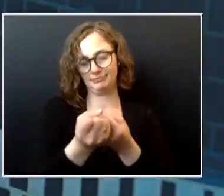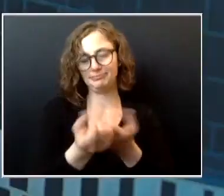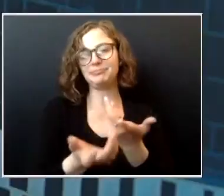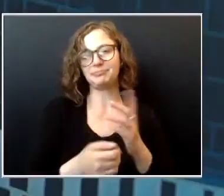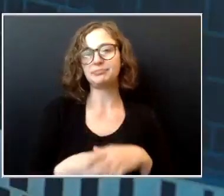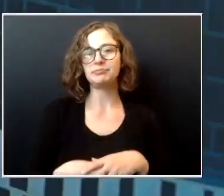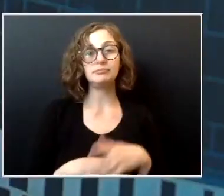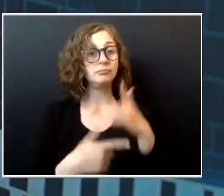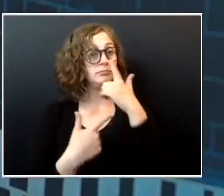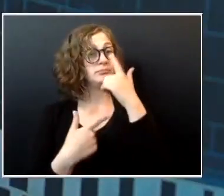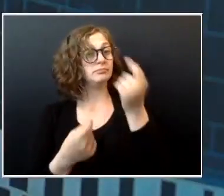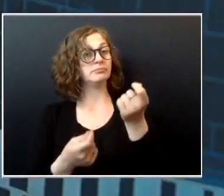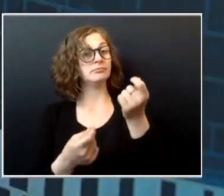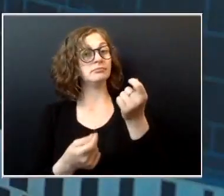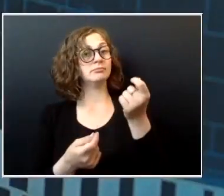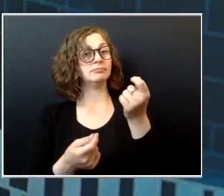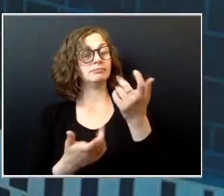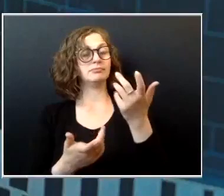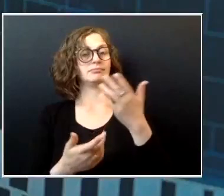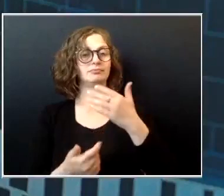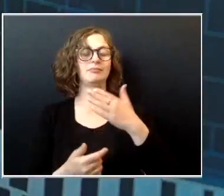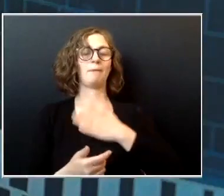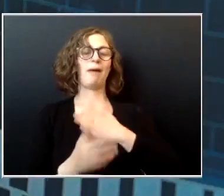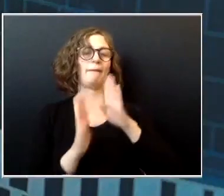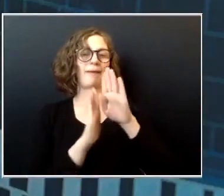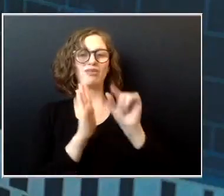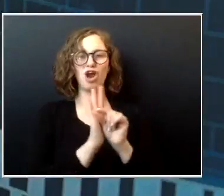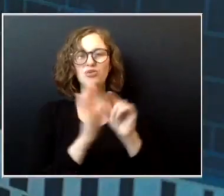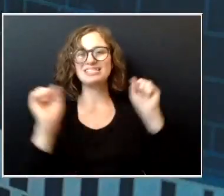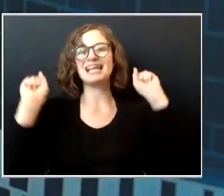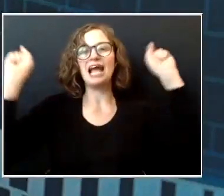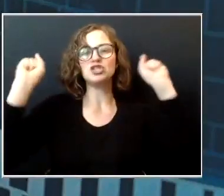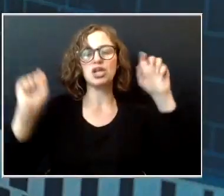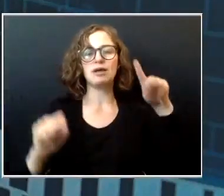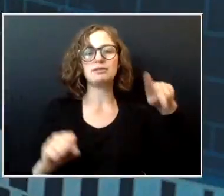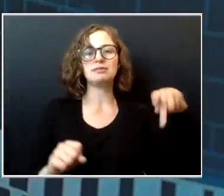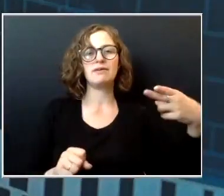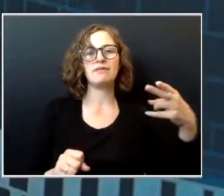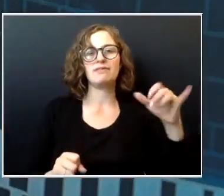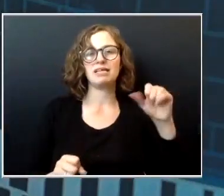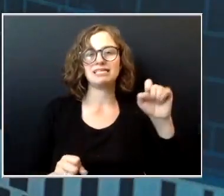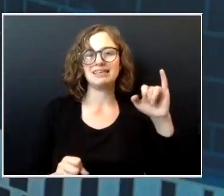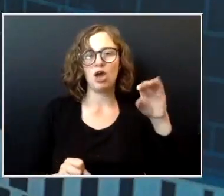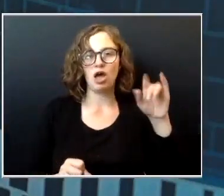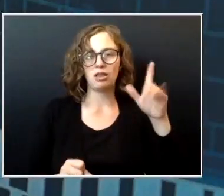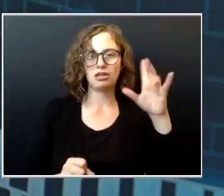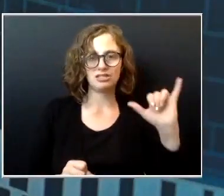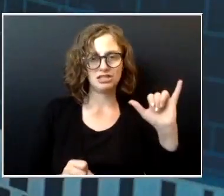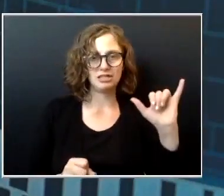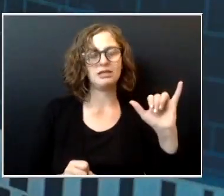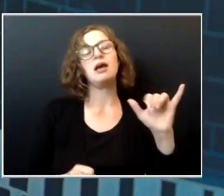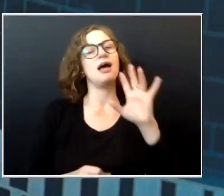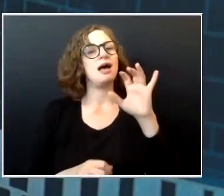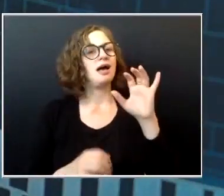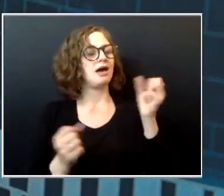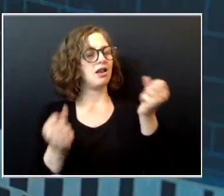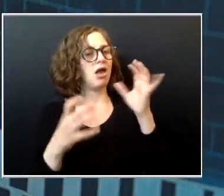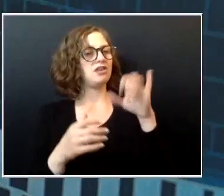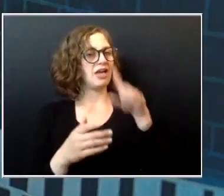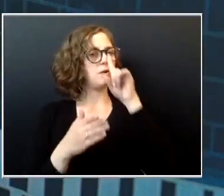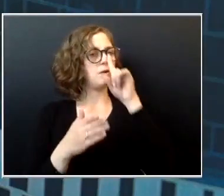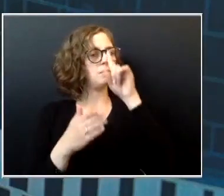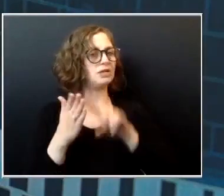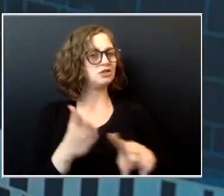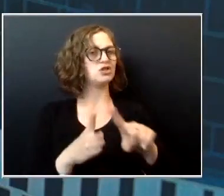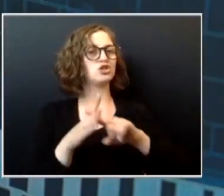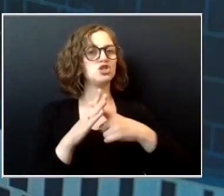literature, I have a background in exercise physiology, and so a lot of that work started with high-trained athletes and endurance athletes. And when I